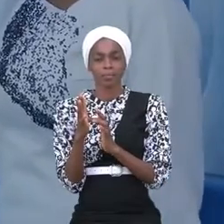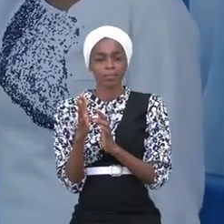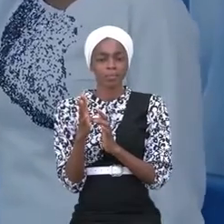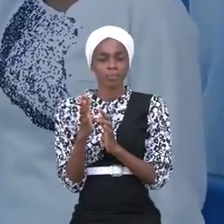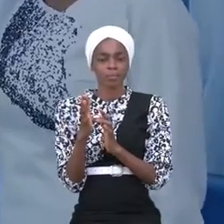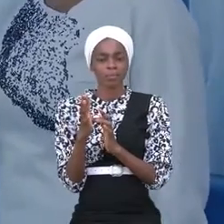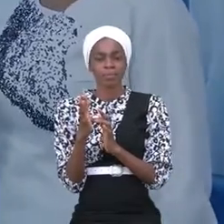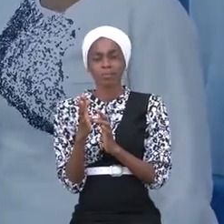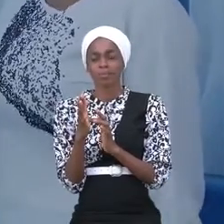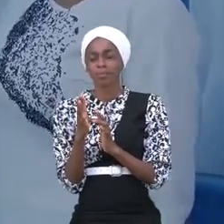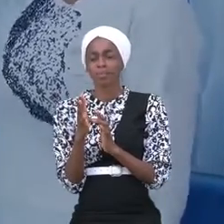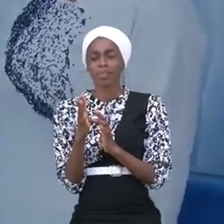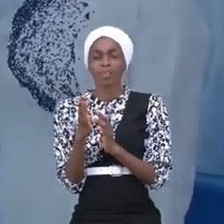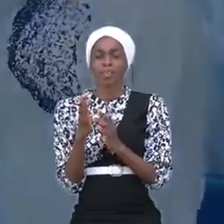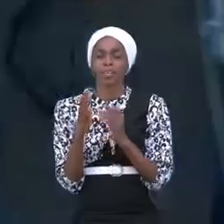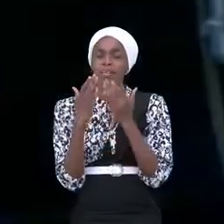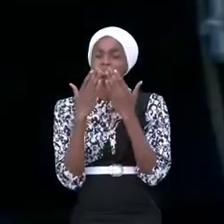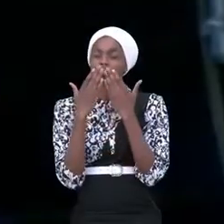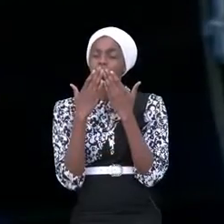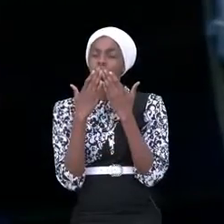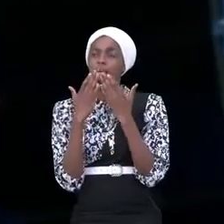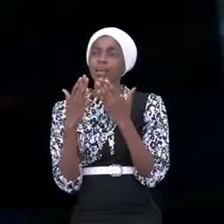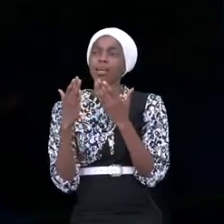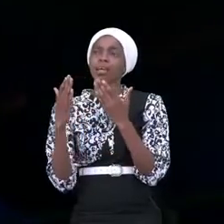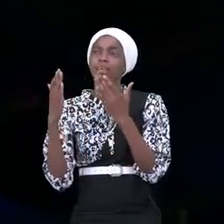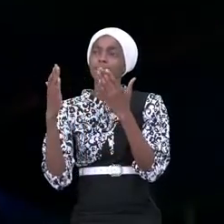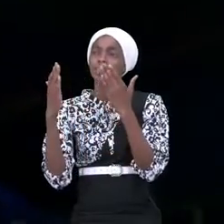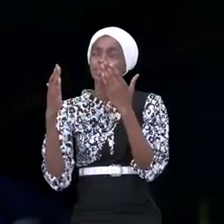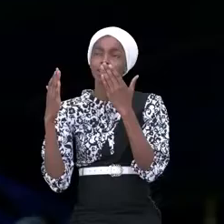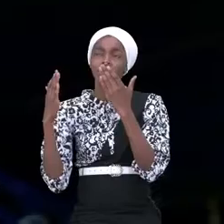Say thank you, Jesus.